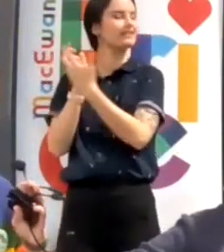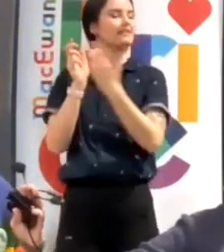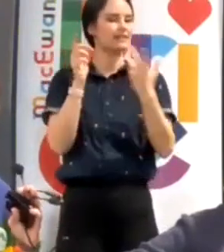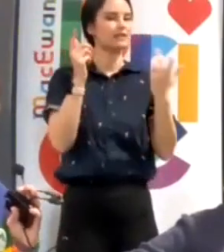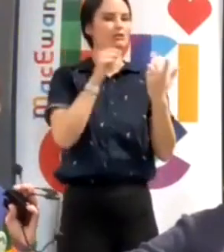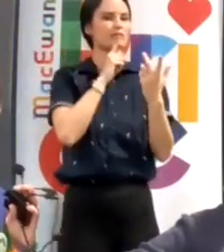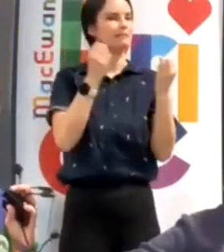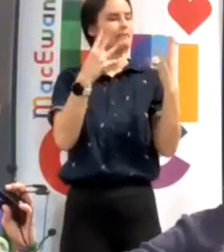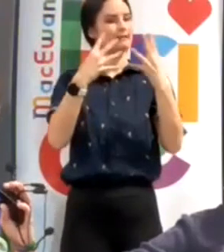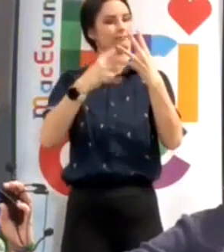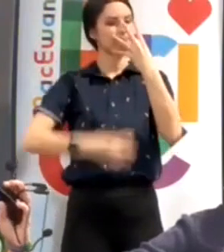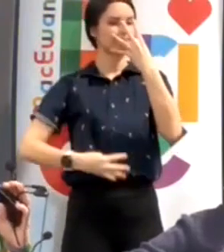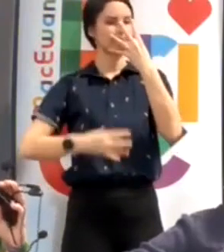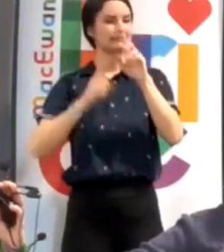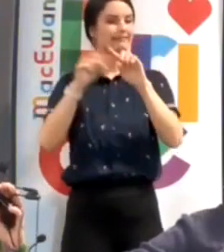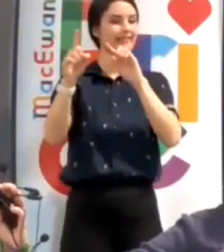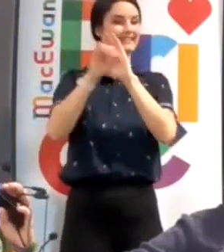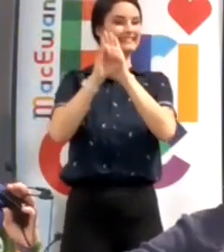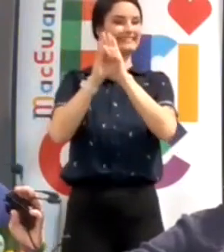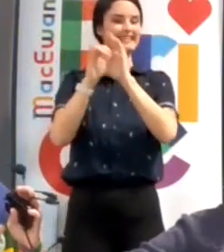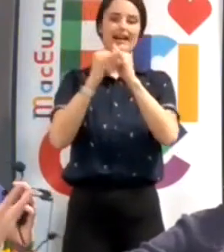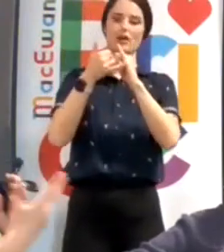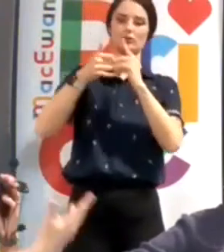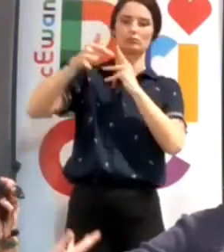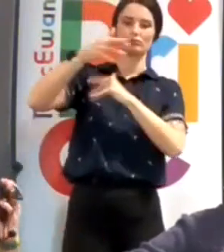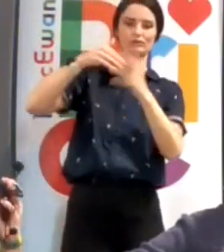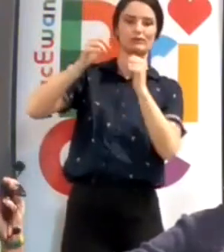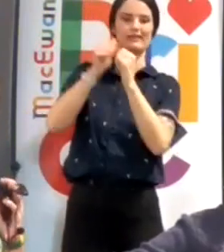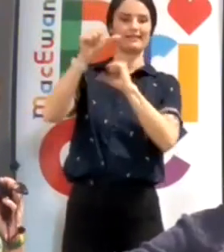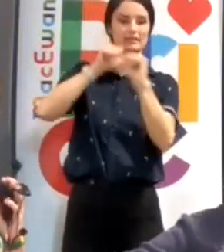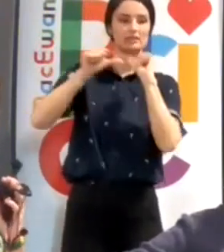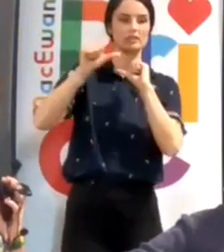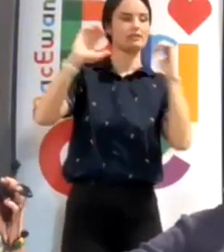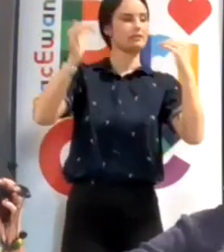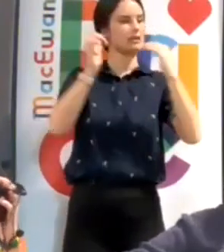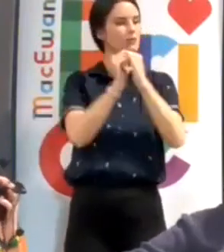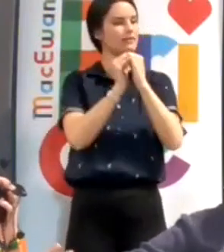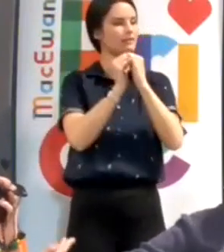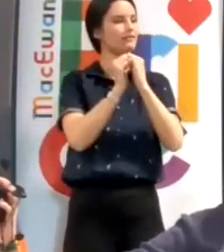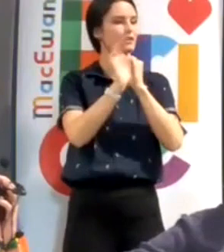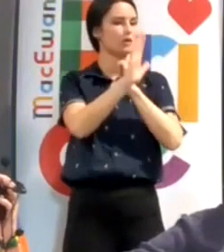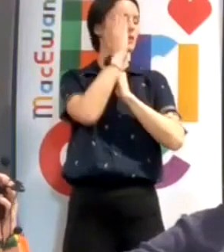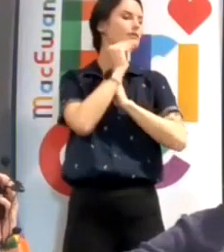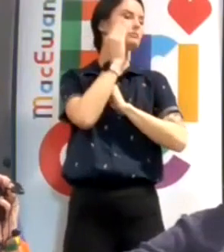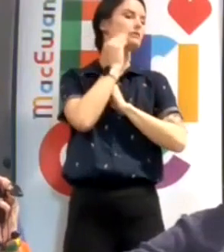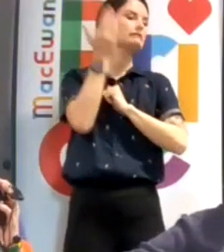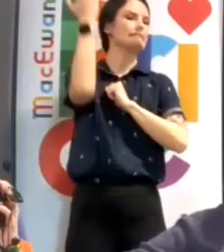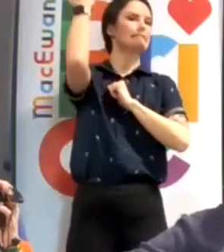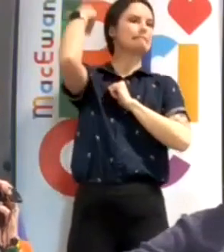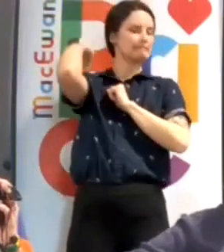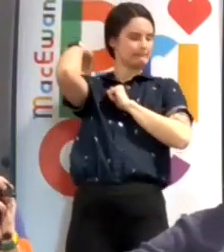different identities and ways of interacting with each other compared to the different experiences of those very early on,